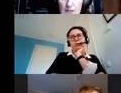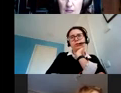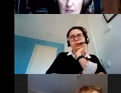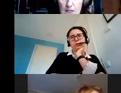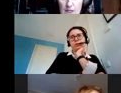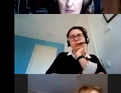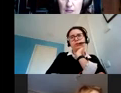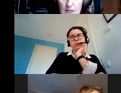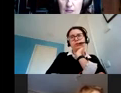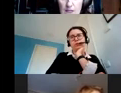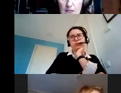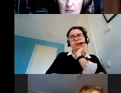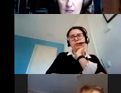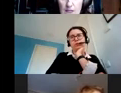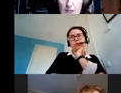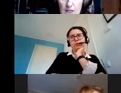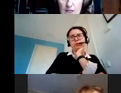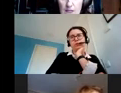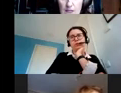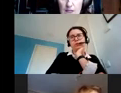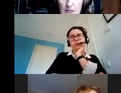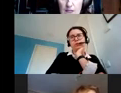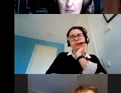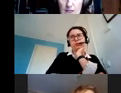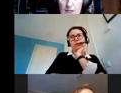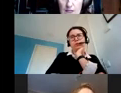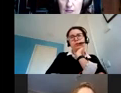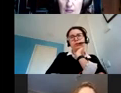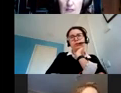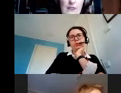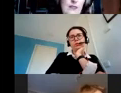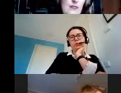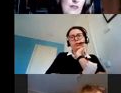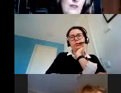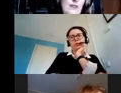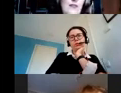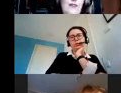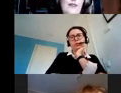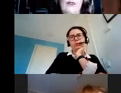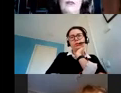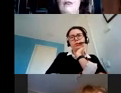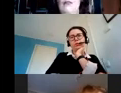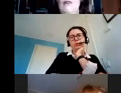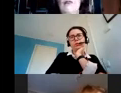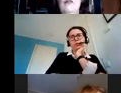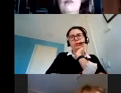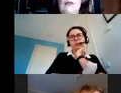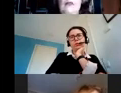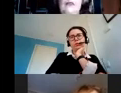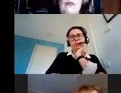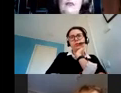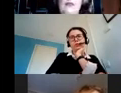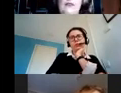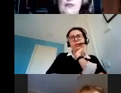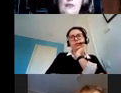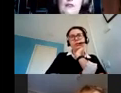Francesca Cucchiara, but also with the words from Angelica Bonfanti as far as the effectiveness of the